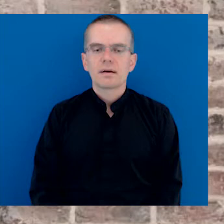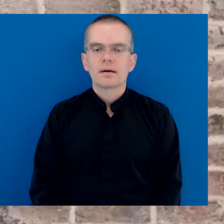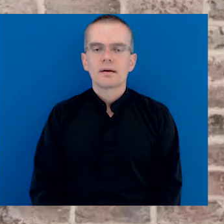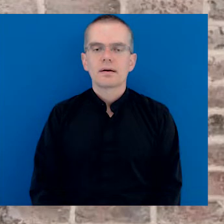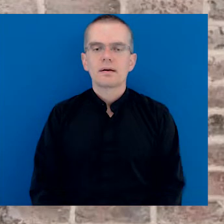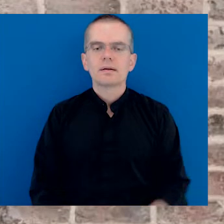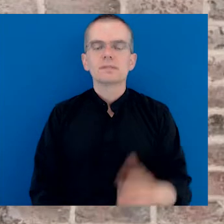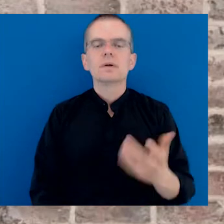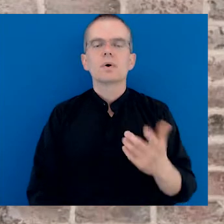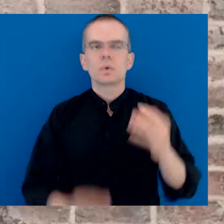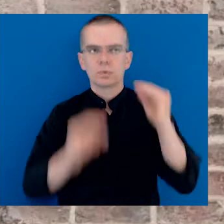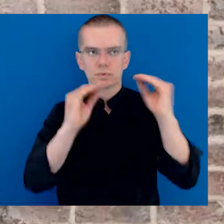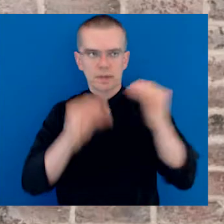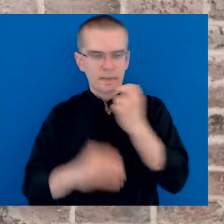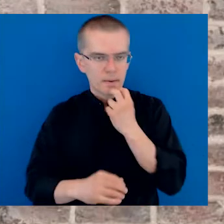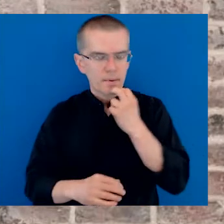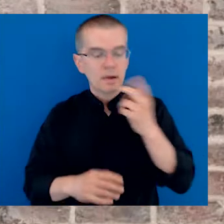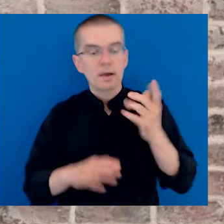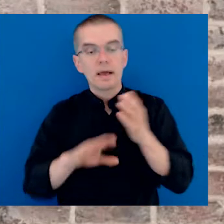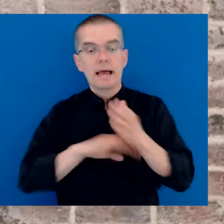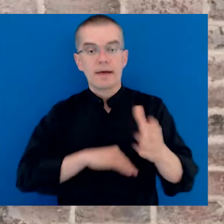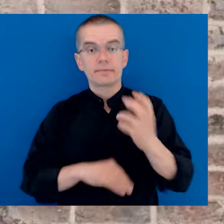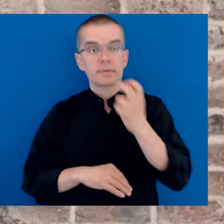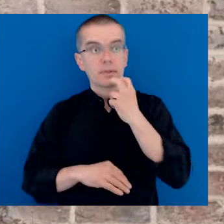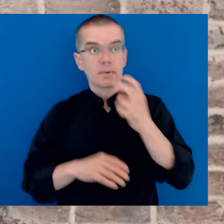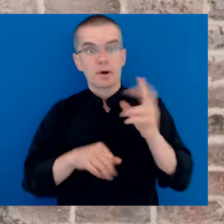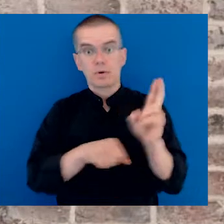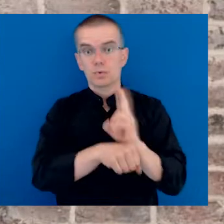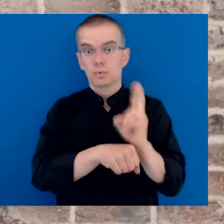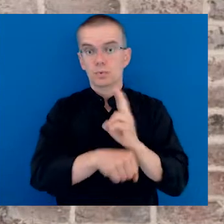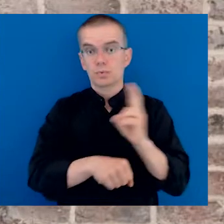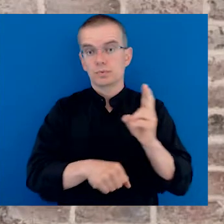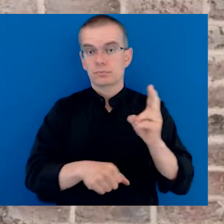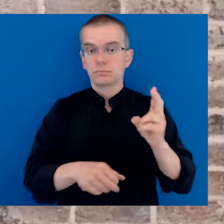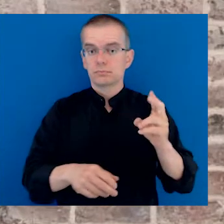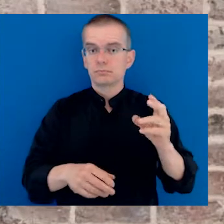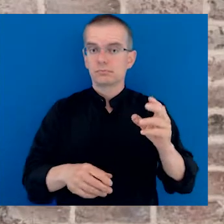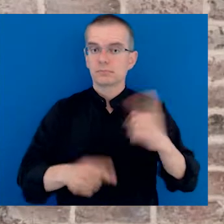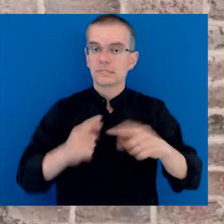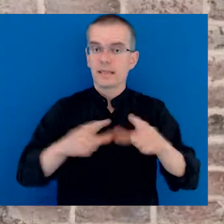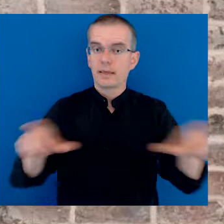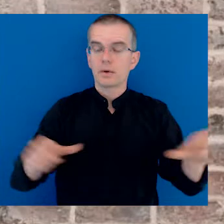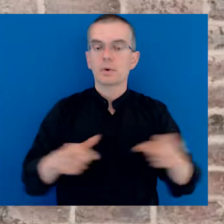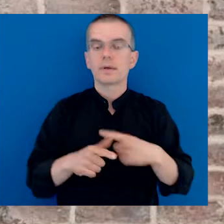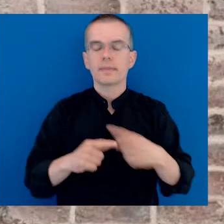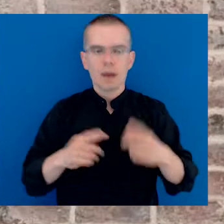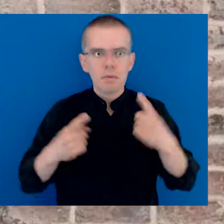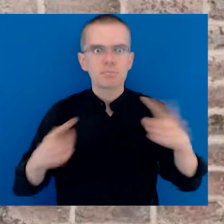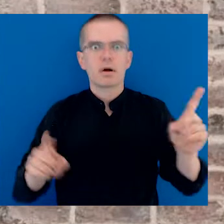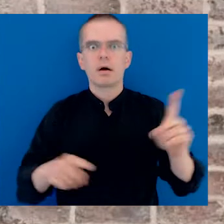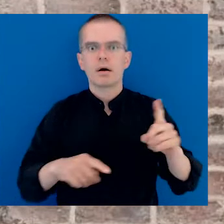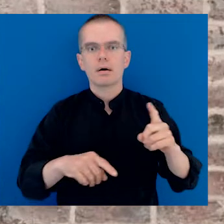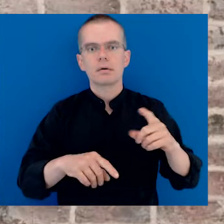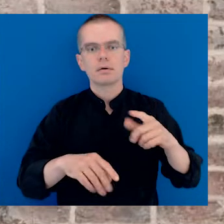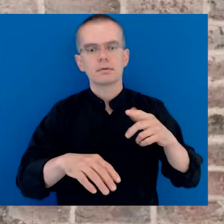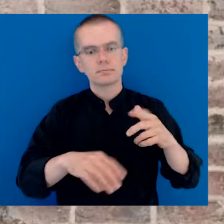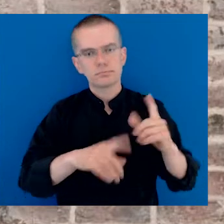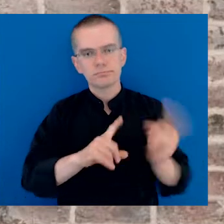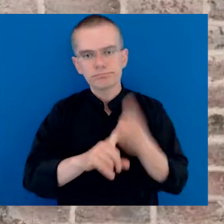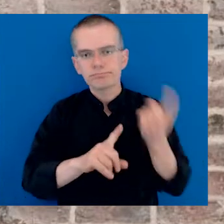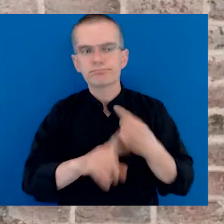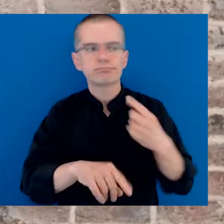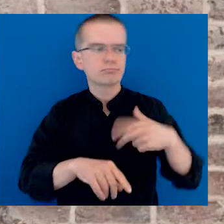he taught the umpires, and once the umpires started using sign language, all of a sudden he starts getting on bases, he